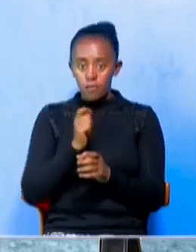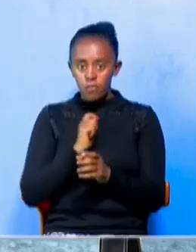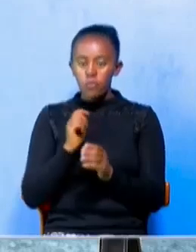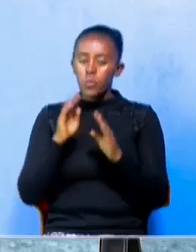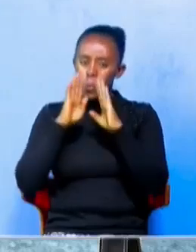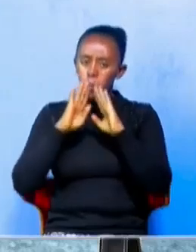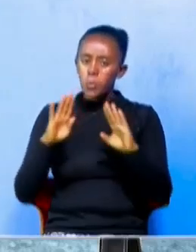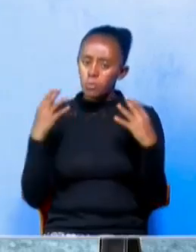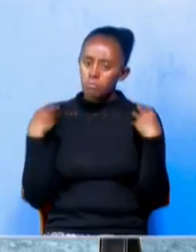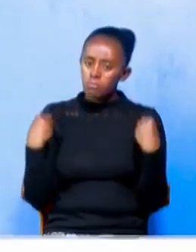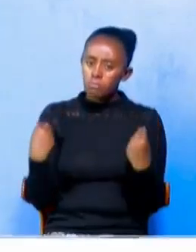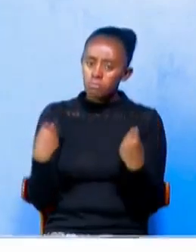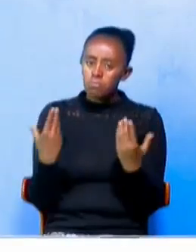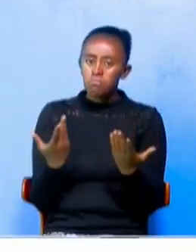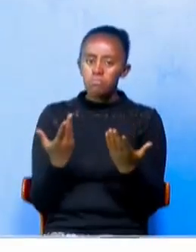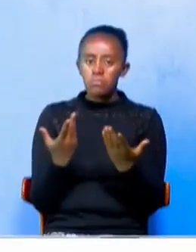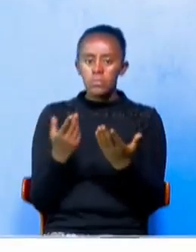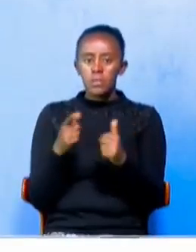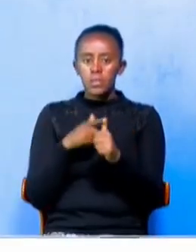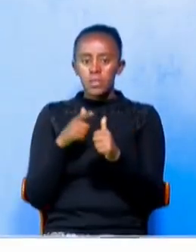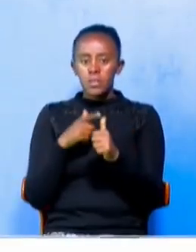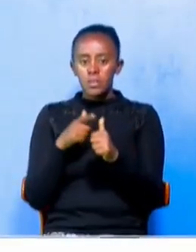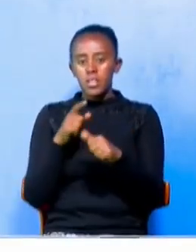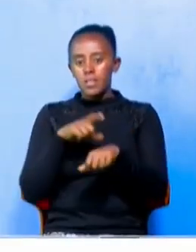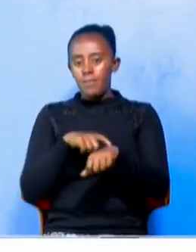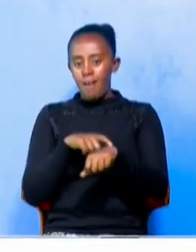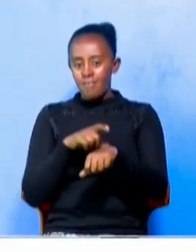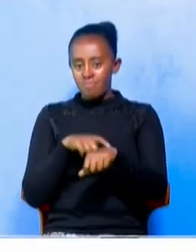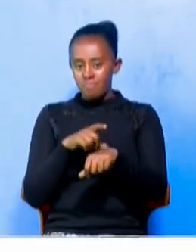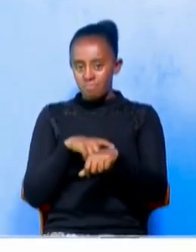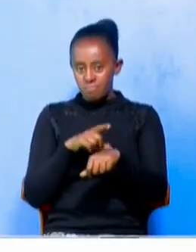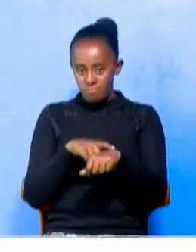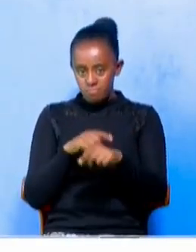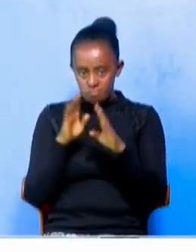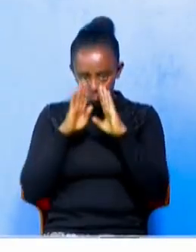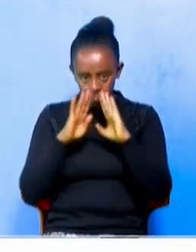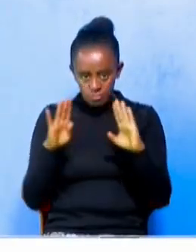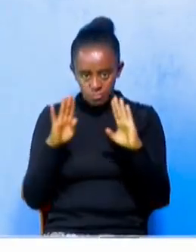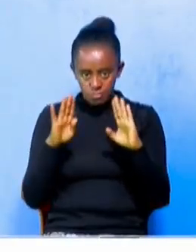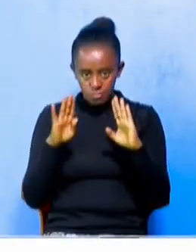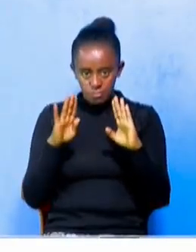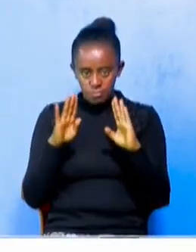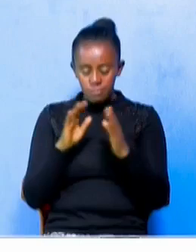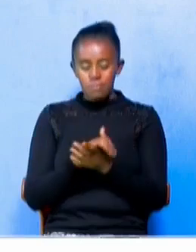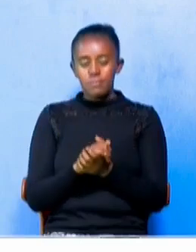greeting? Greeting is dependent on the time. It's okay? Yeah.